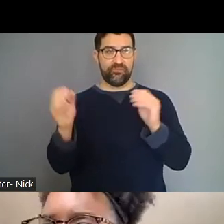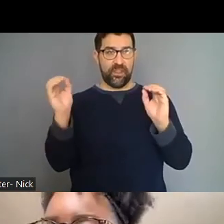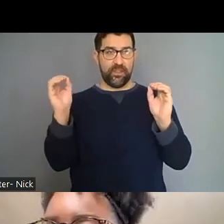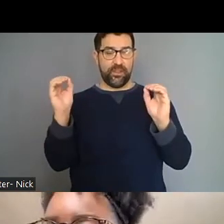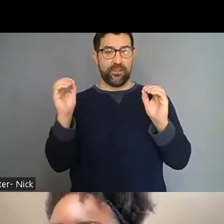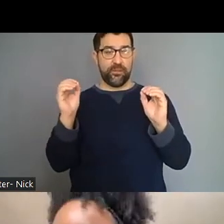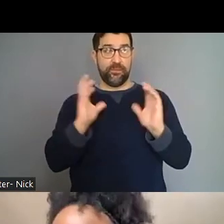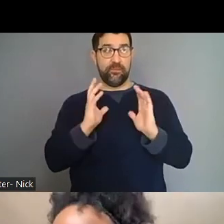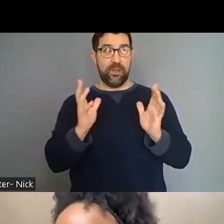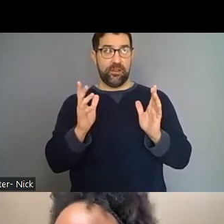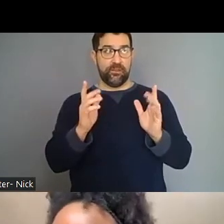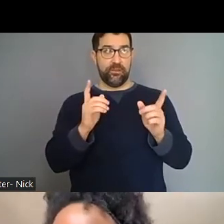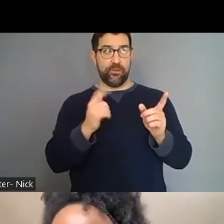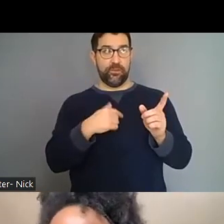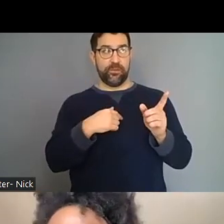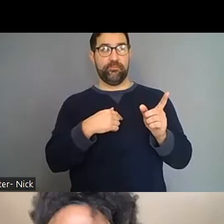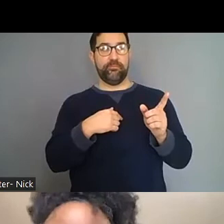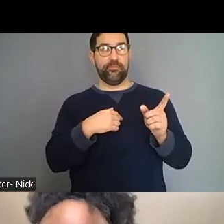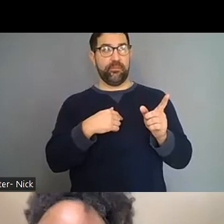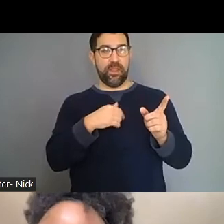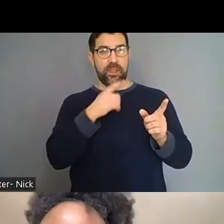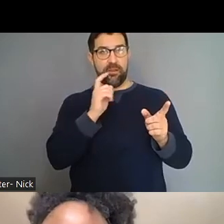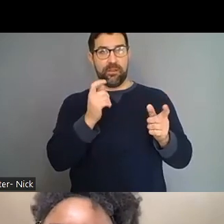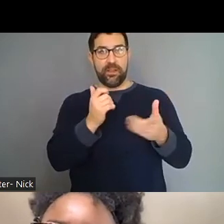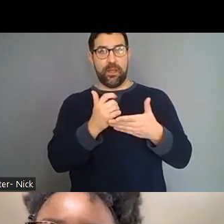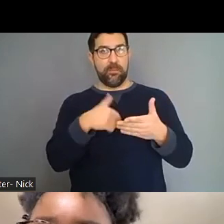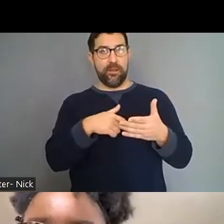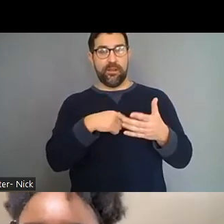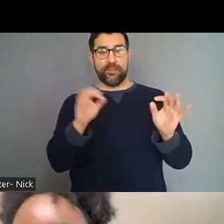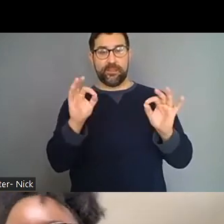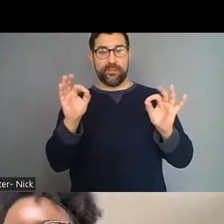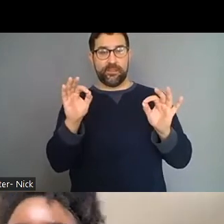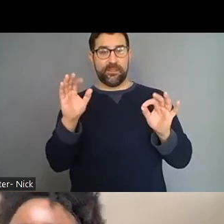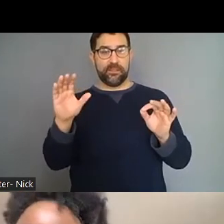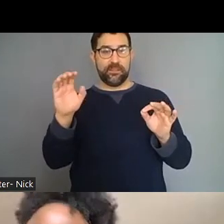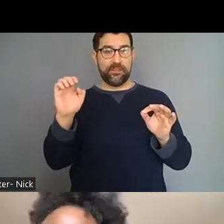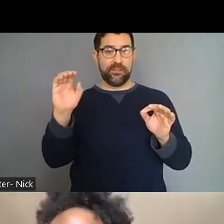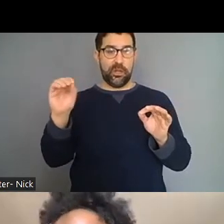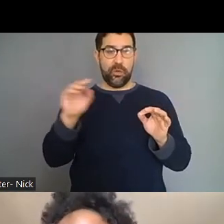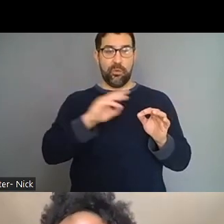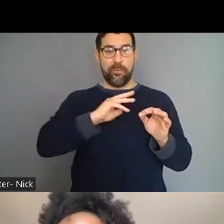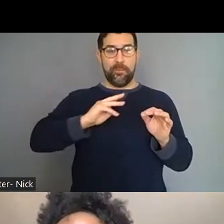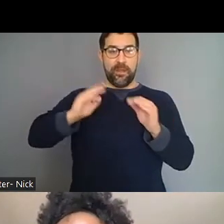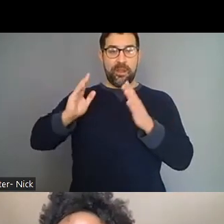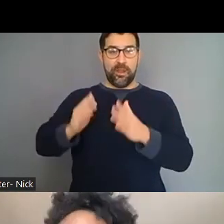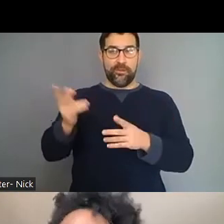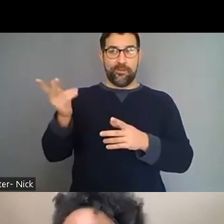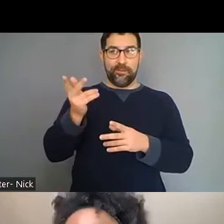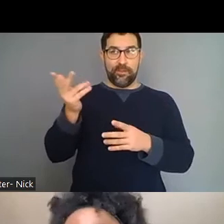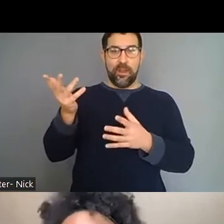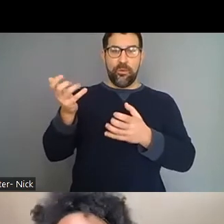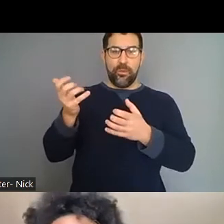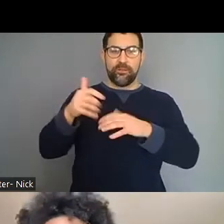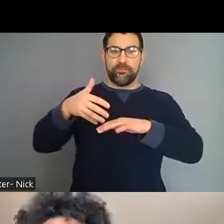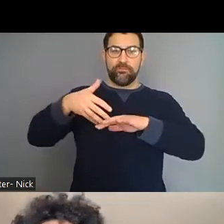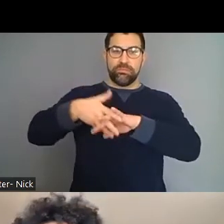totally fine, because we were like, well, it's not like that's going to be useful anyway, because it's not like the CEO or the mayor is looking for the implementation of